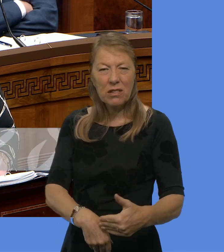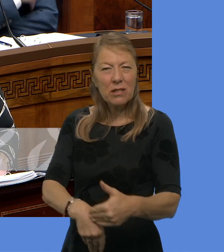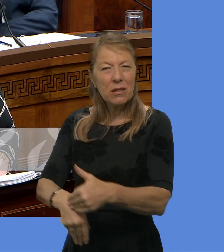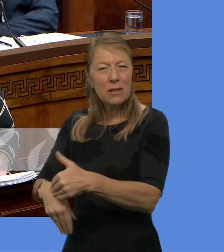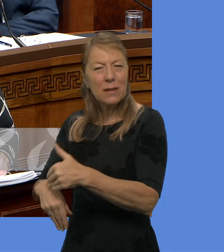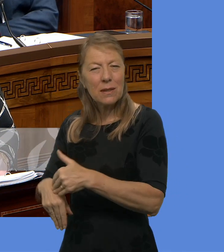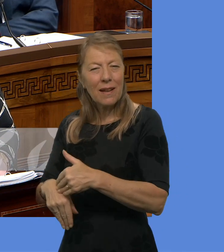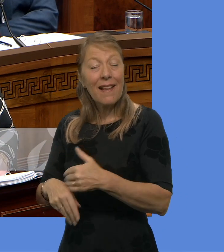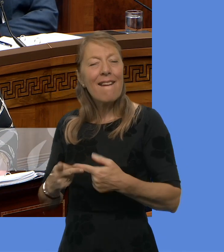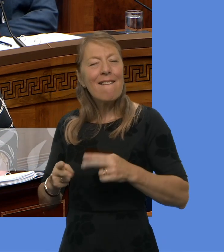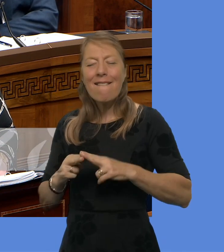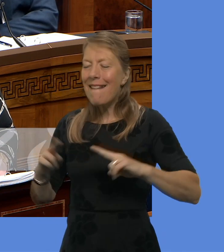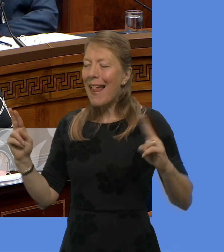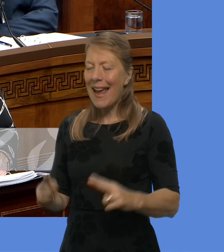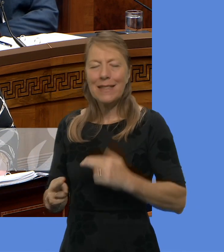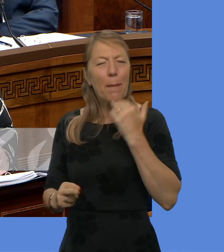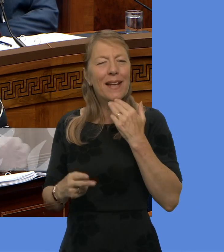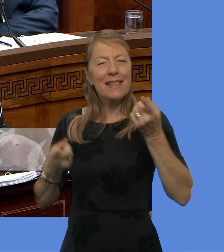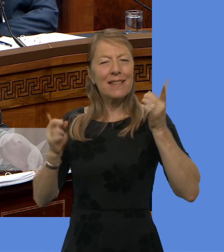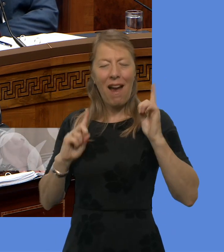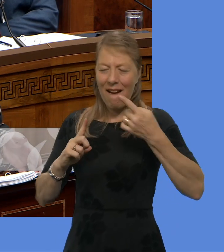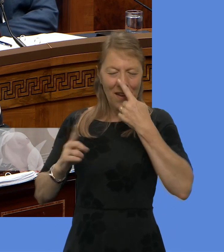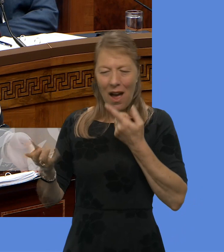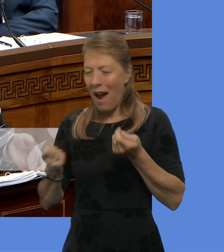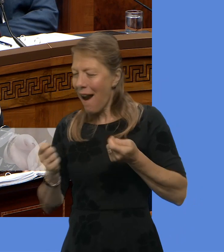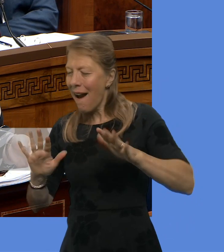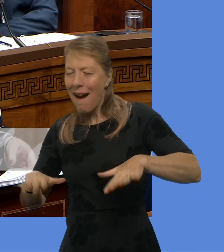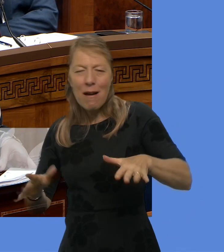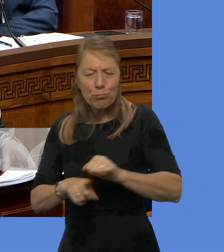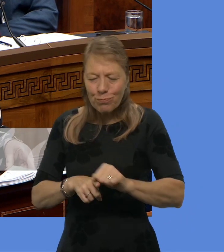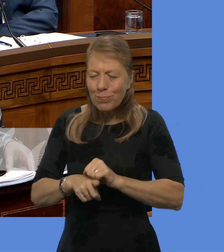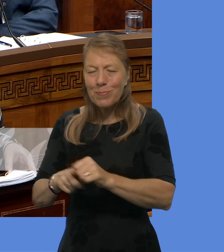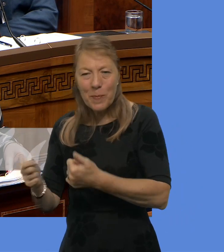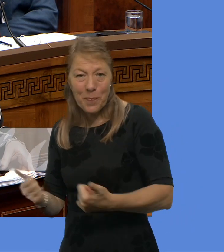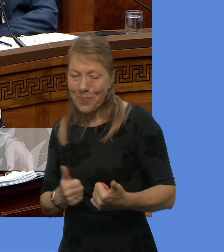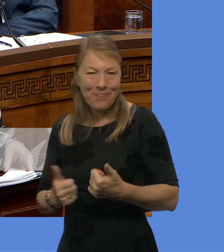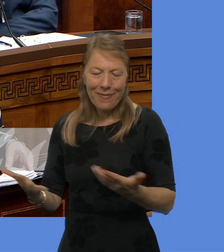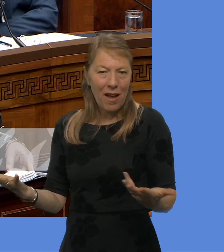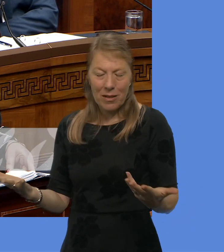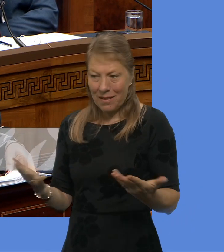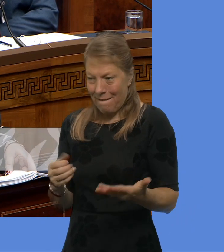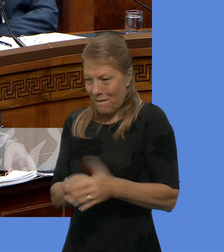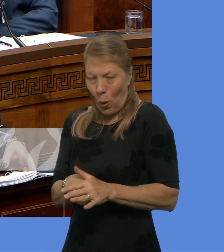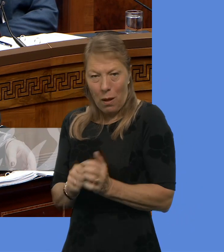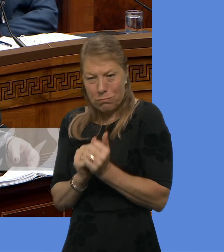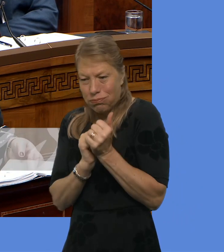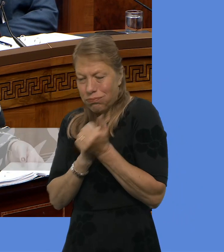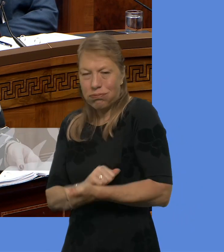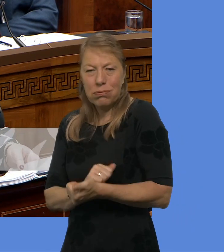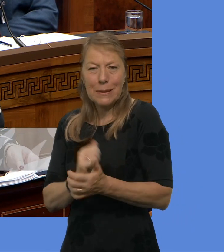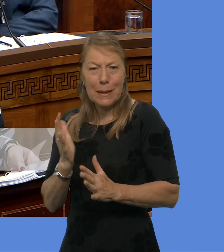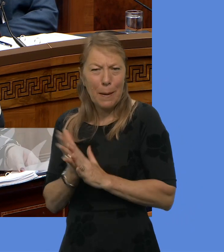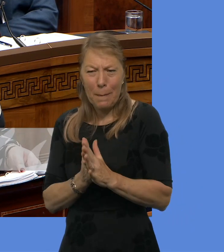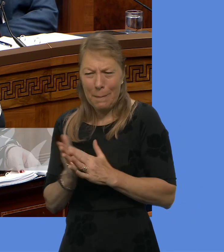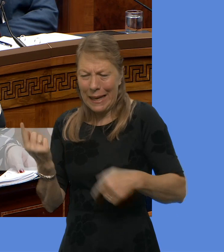number of adjudications and use of segregation, and that can all contribute to prisoners, particularly more vulnerable prisoners, feeling unsafe, and levels of